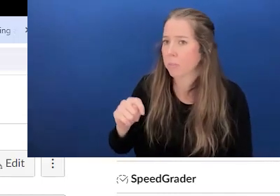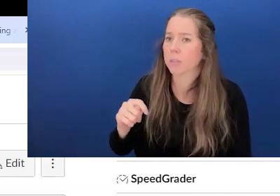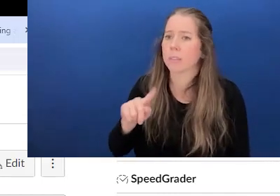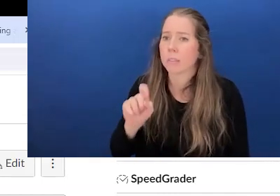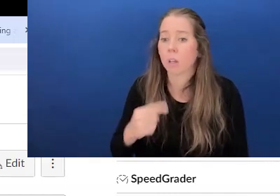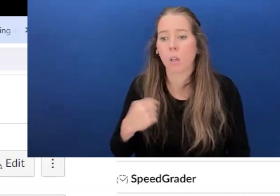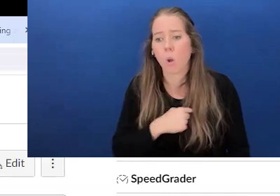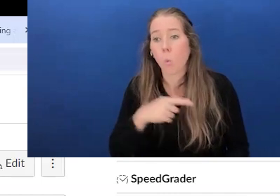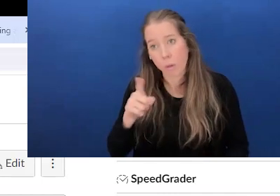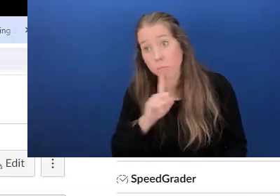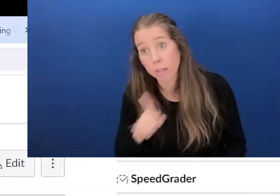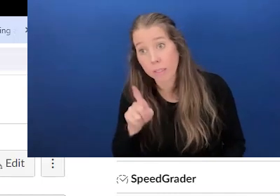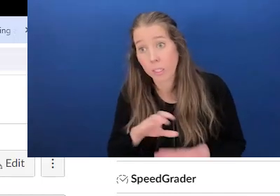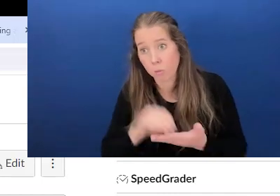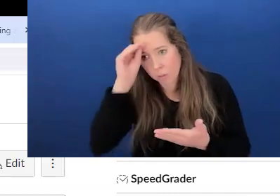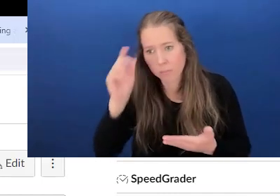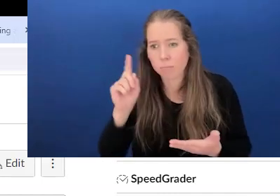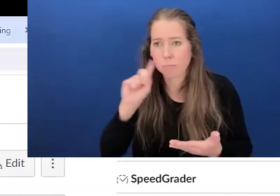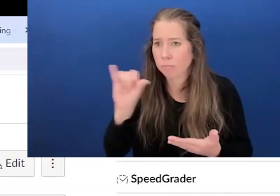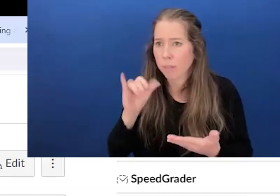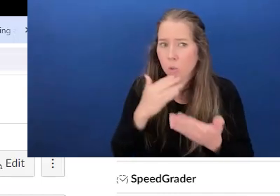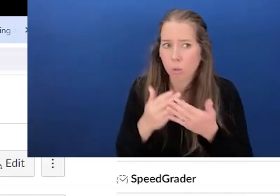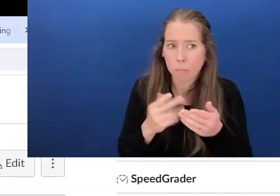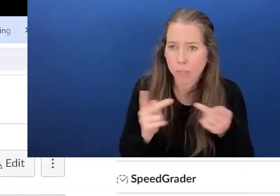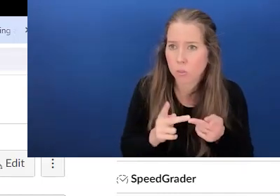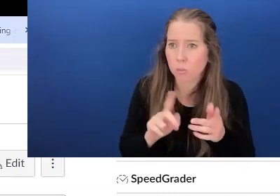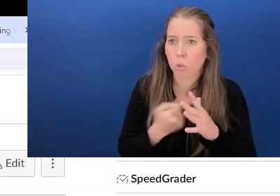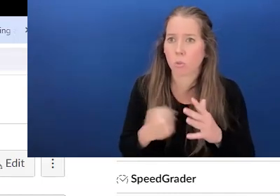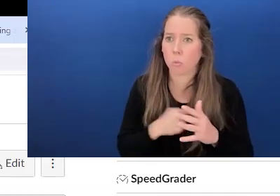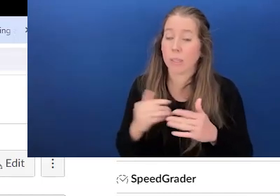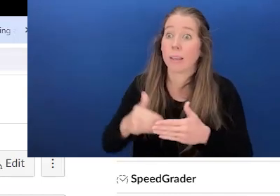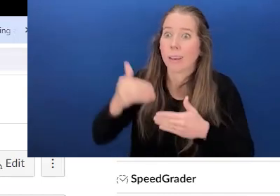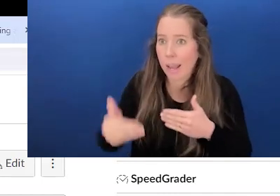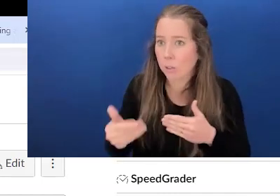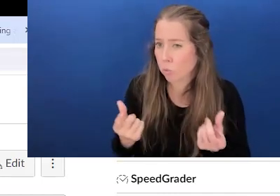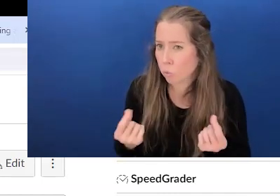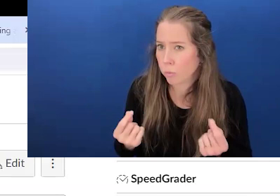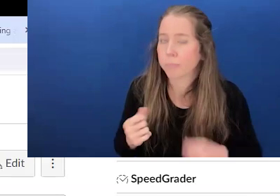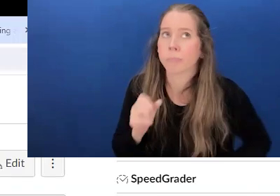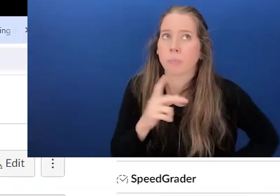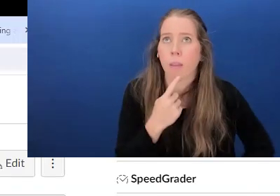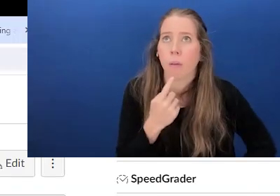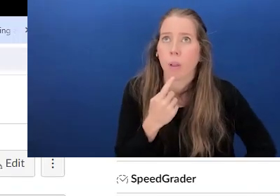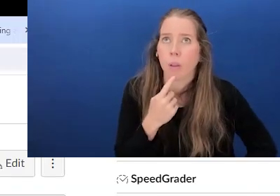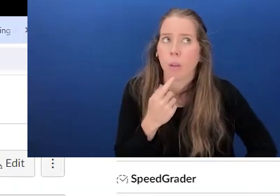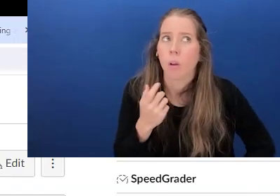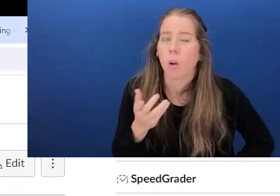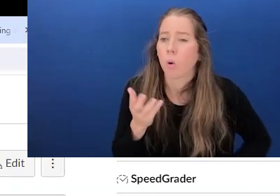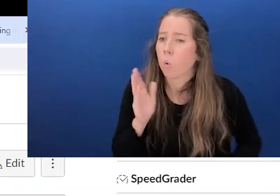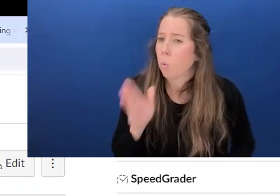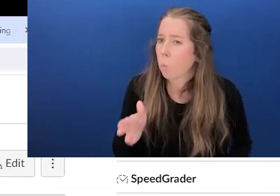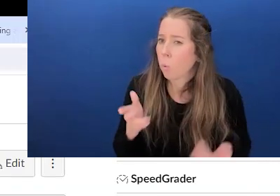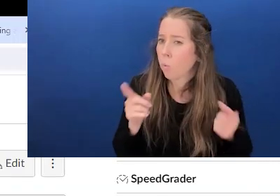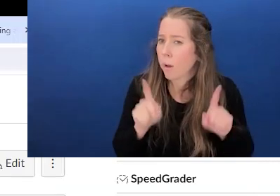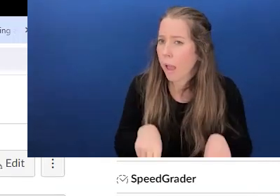kind of starting at a good place. So we kind of went to the next step. We said, what would happen? How would